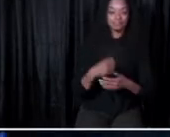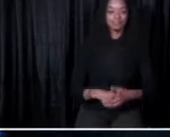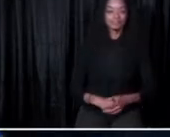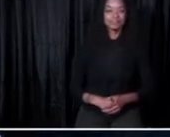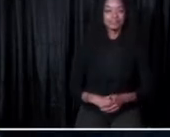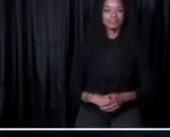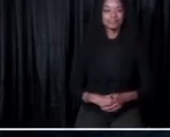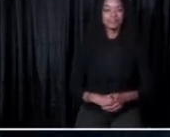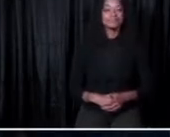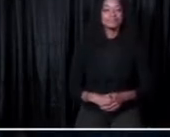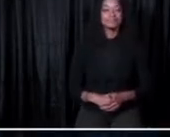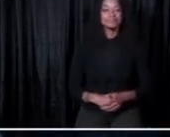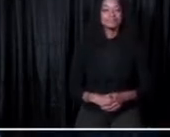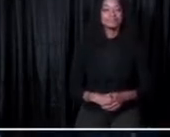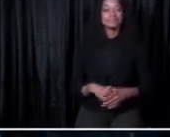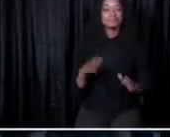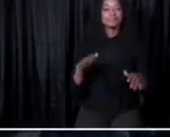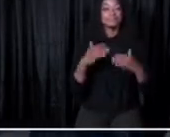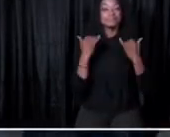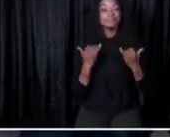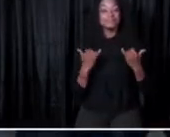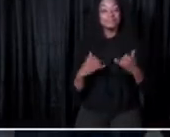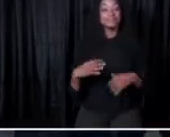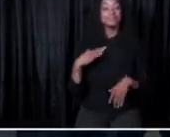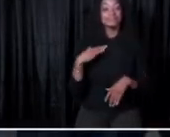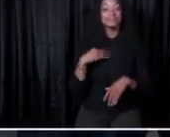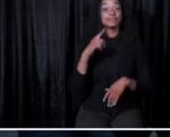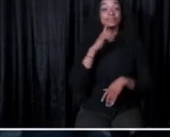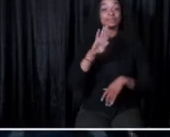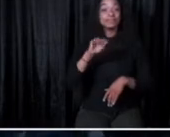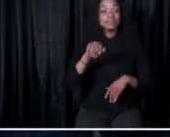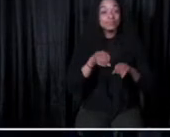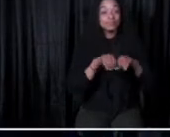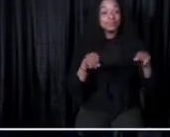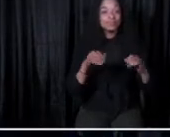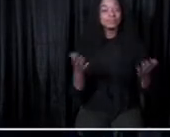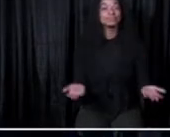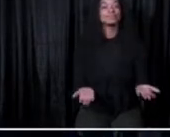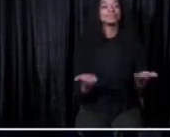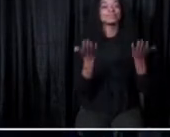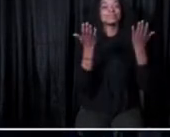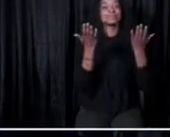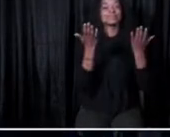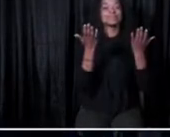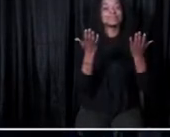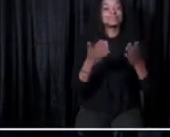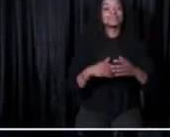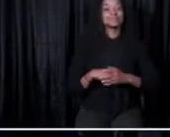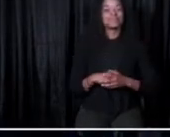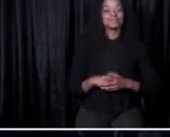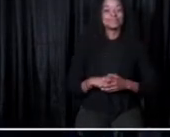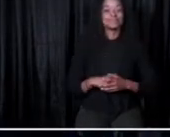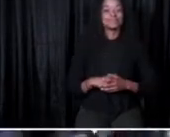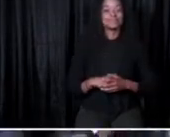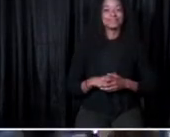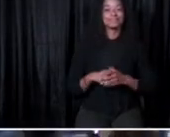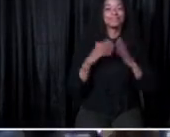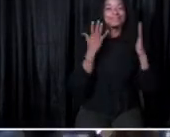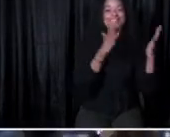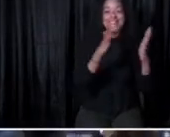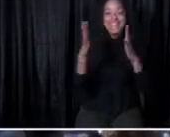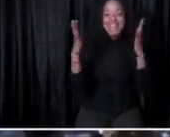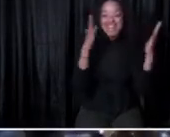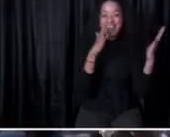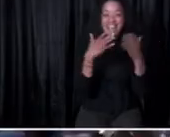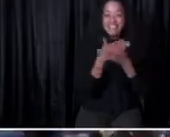Will the candidates for the bachelor's degree please rise and remain standing if you're able to until the degrees are conferred. Let's give it up for the bachelor's degree recipients.